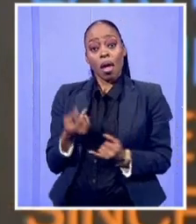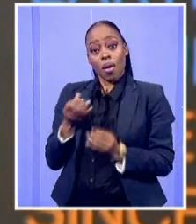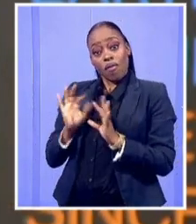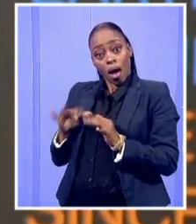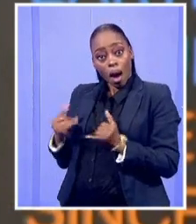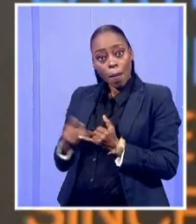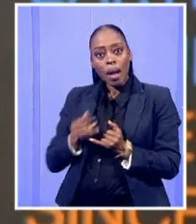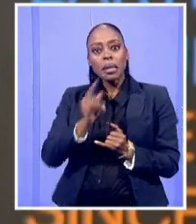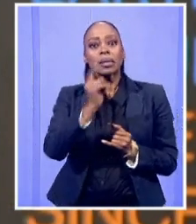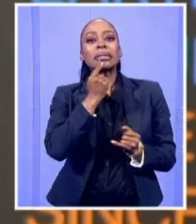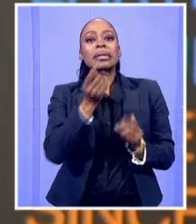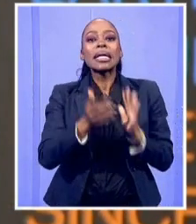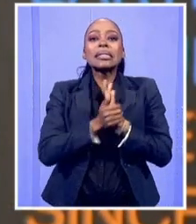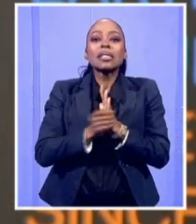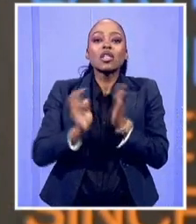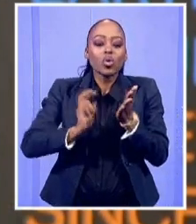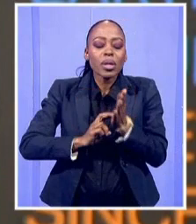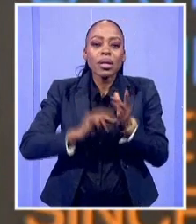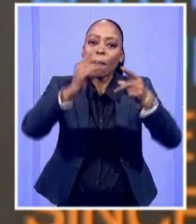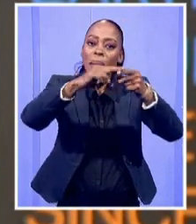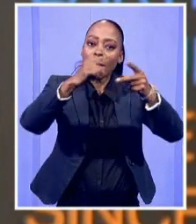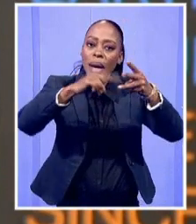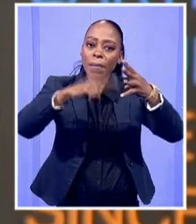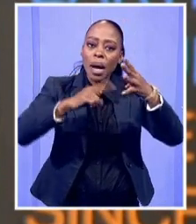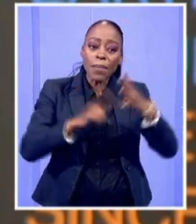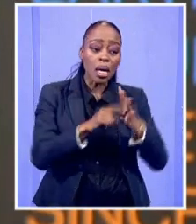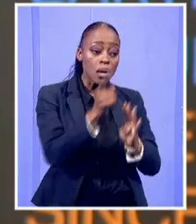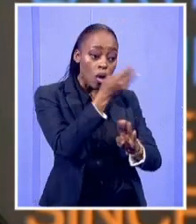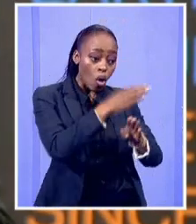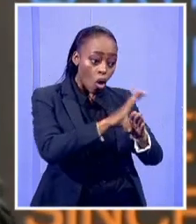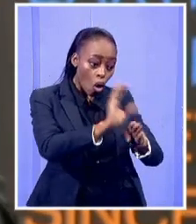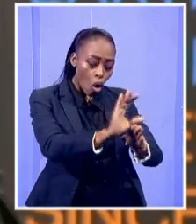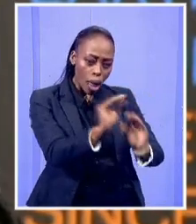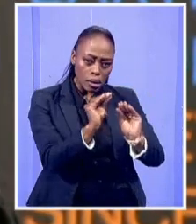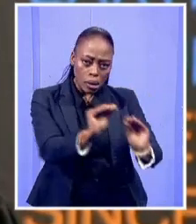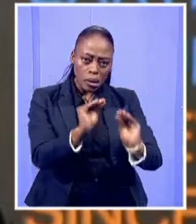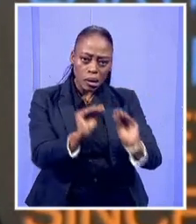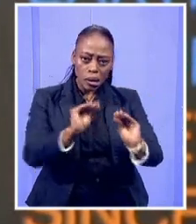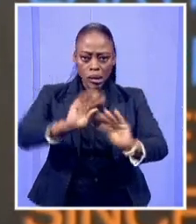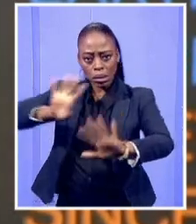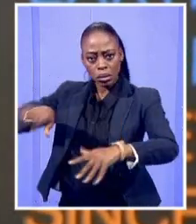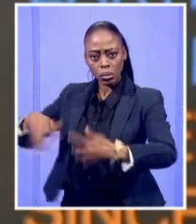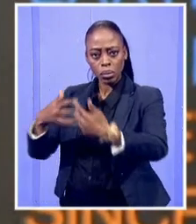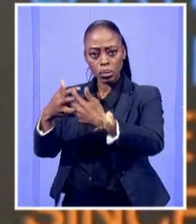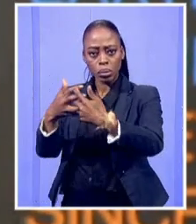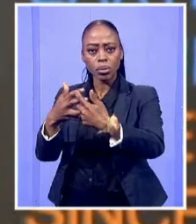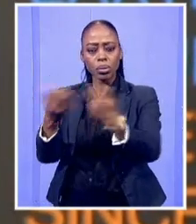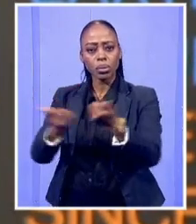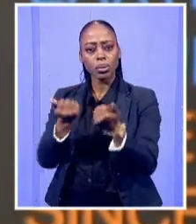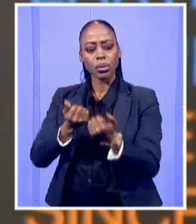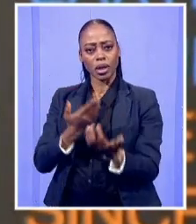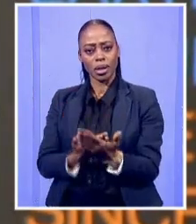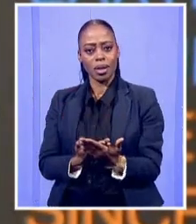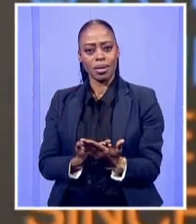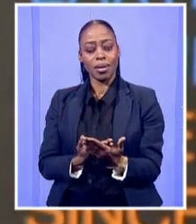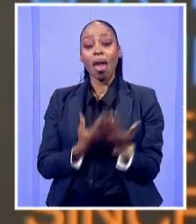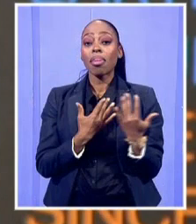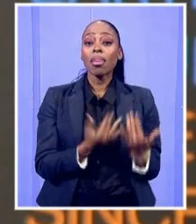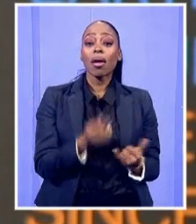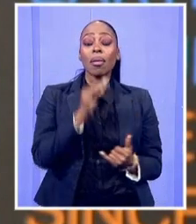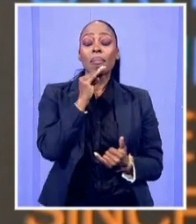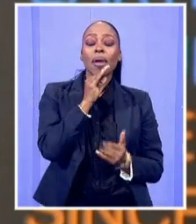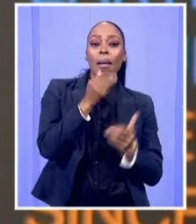young people within their realms. But we now need to see that partnering. And the best way to do